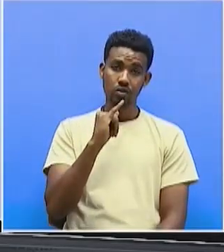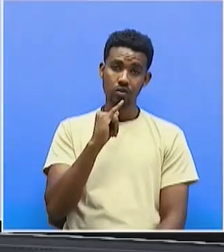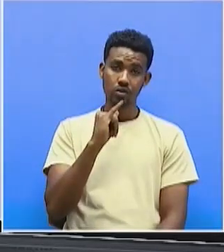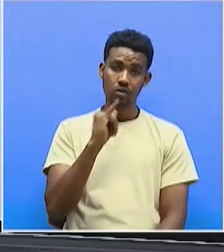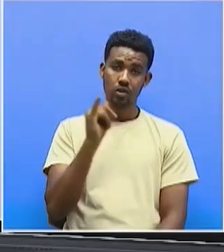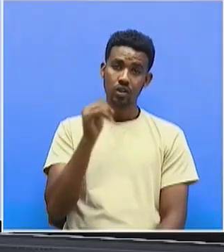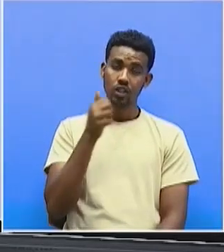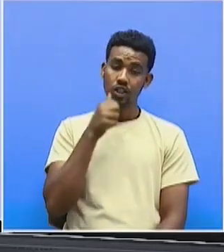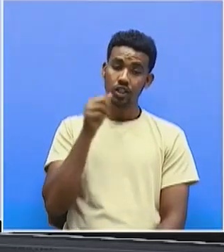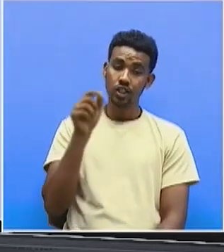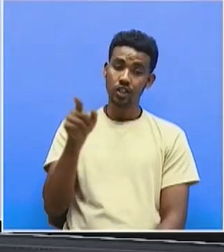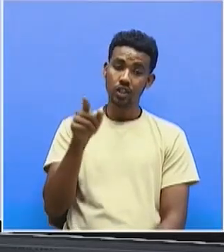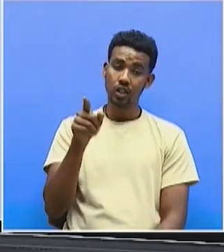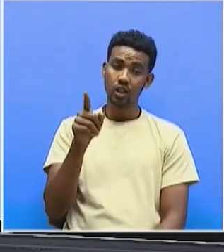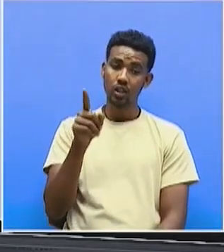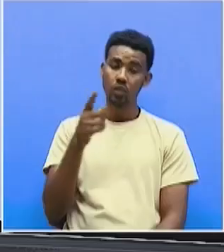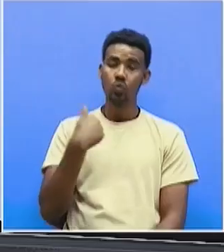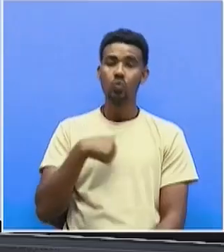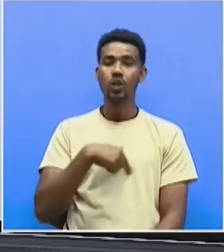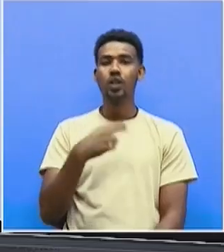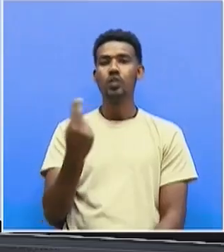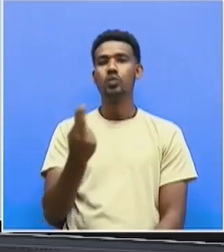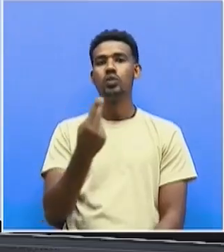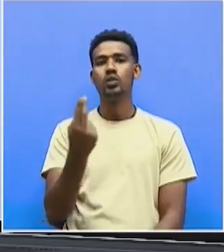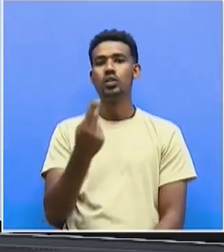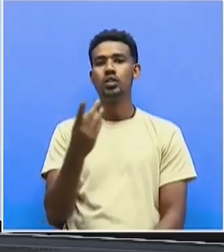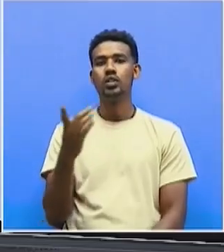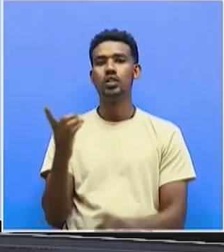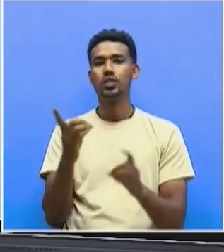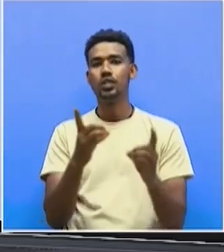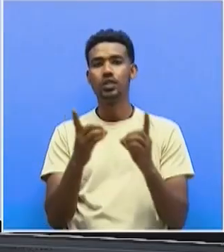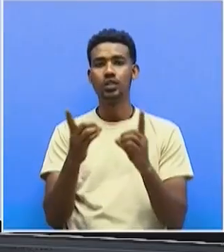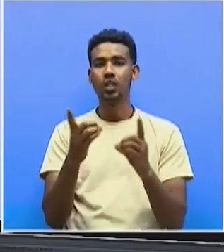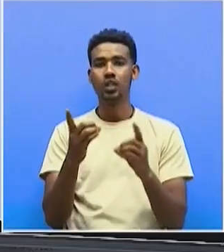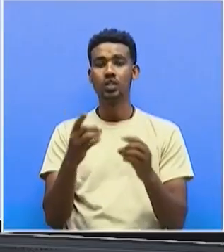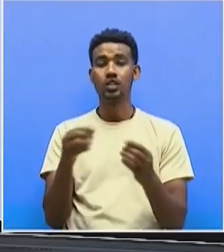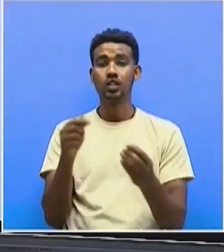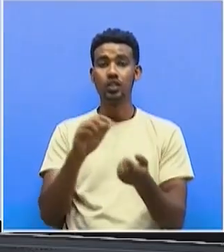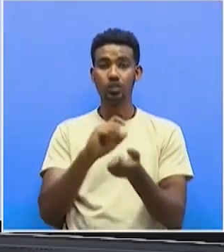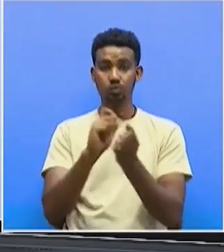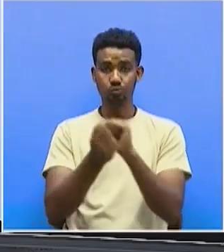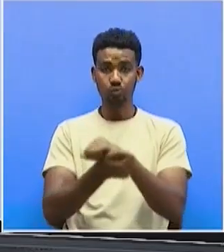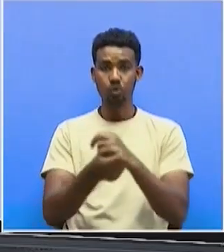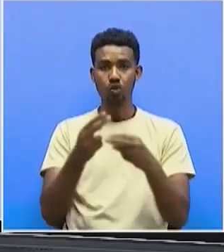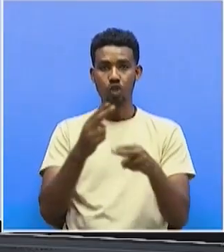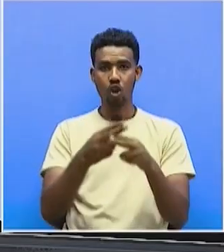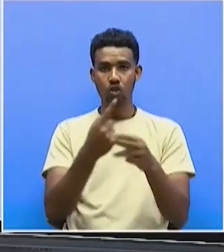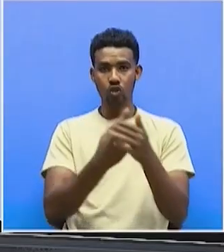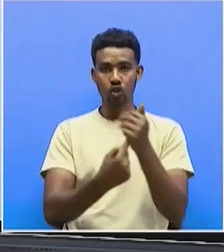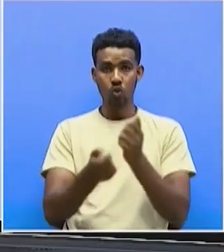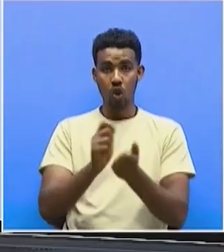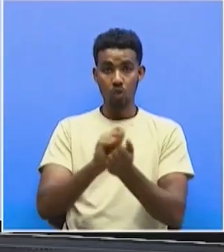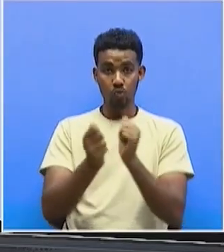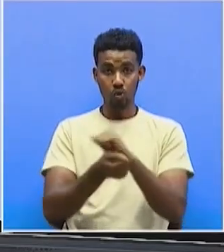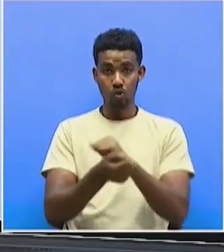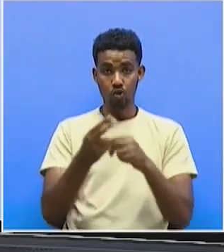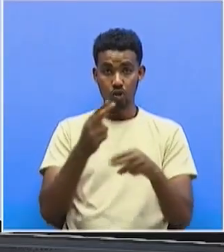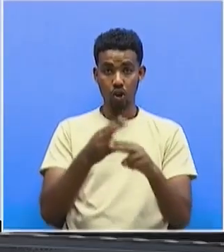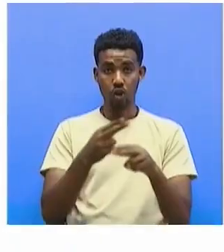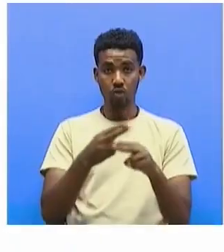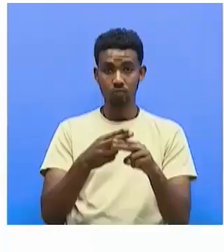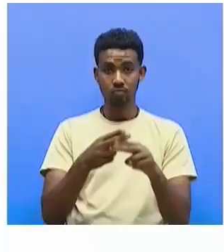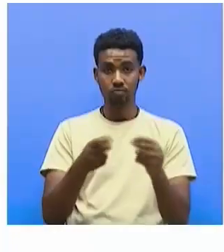here is she, that's why we are using does, because she, a pronoun, it is singular pronoun, so we are going to use what?